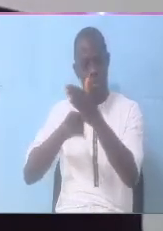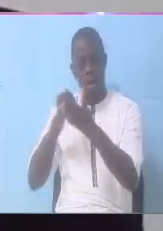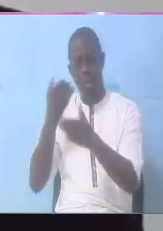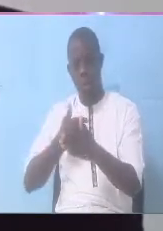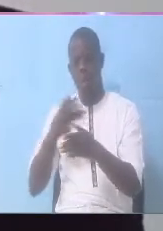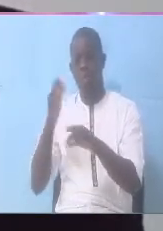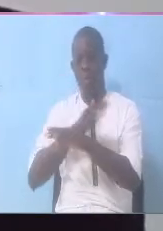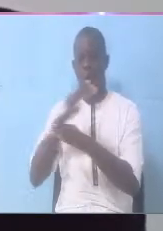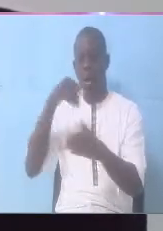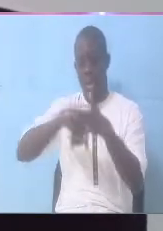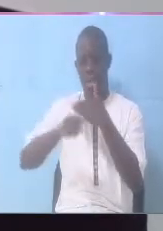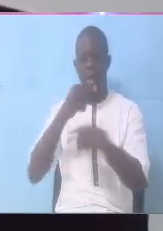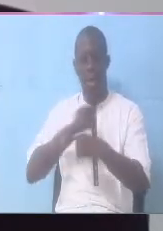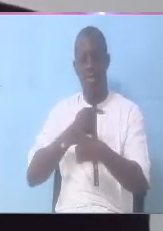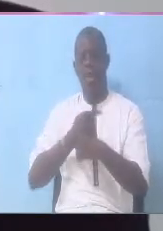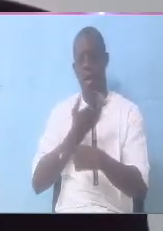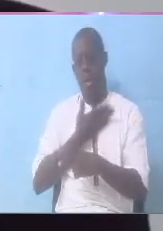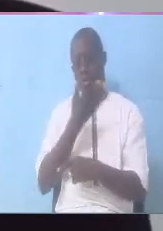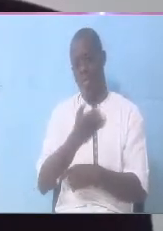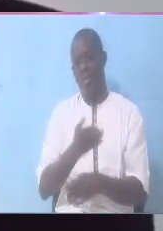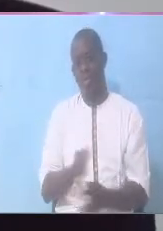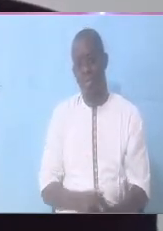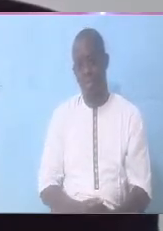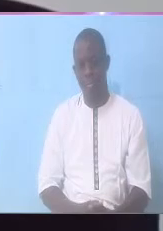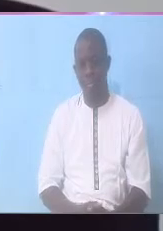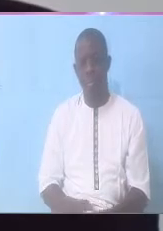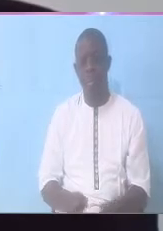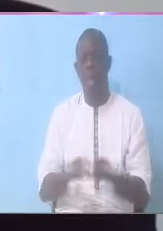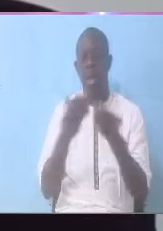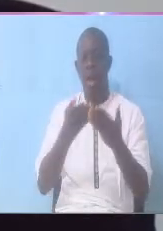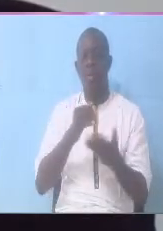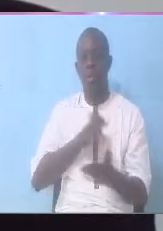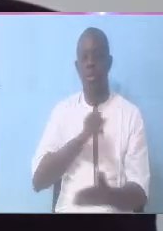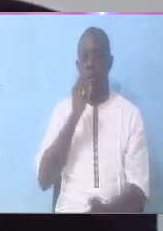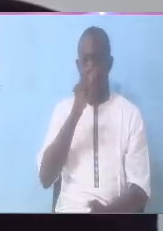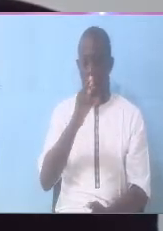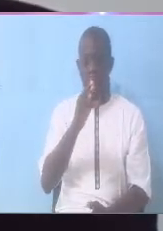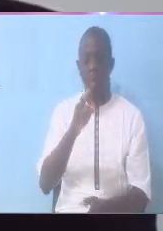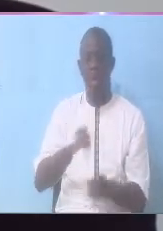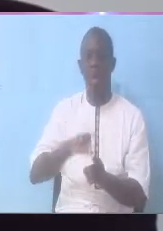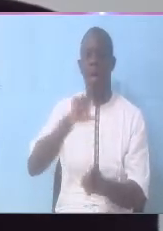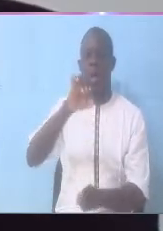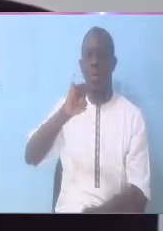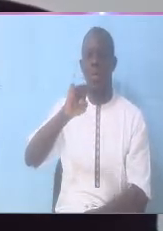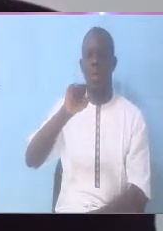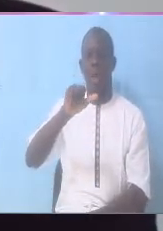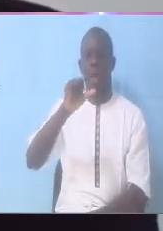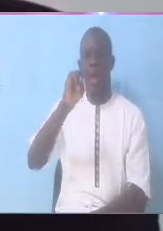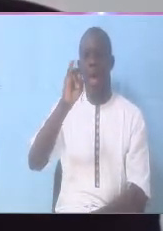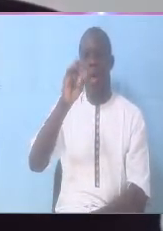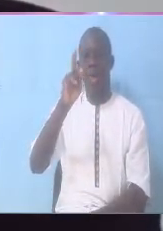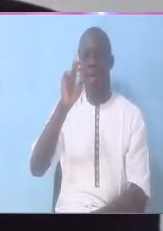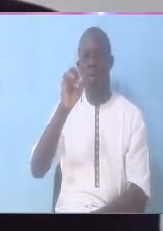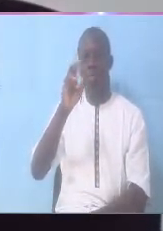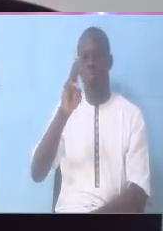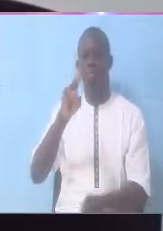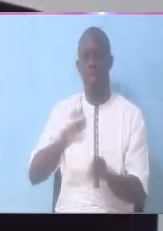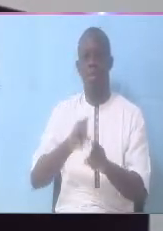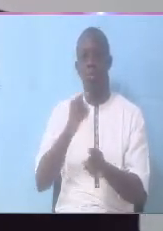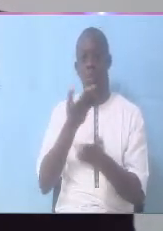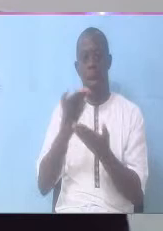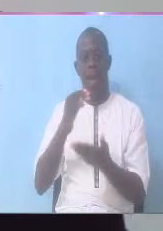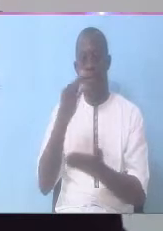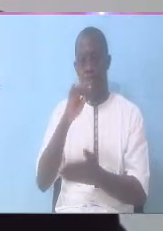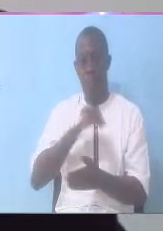kisikisirila nata Bangkok ngotumo. So he said to me, Saihou, you see, sometimes when I get very mad with some of these people, they start coming and begging